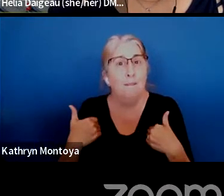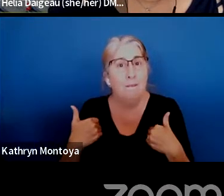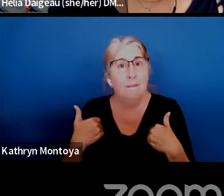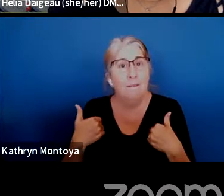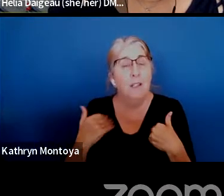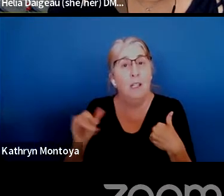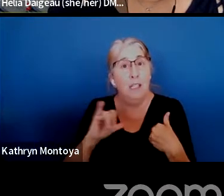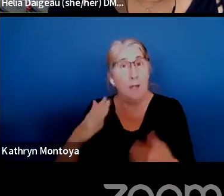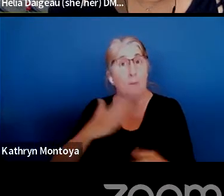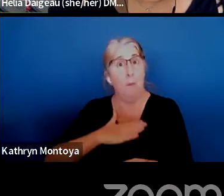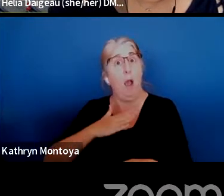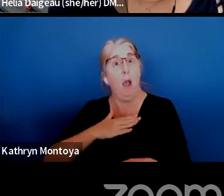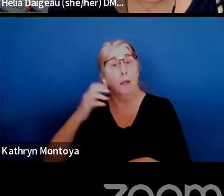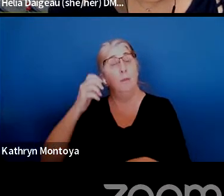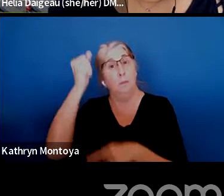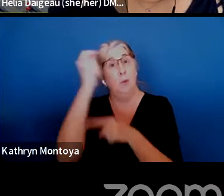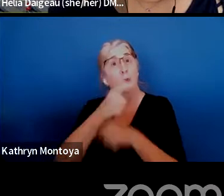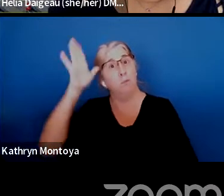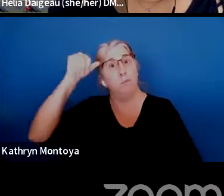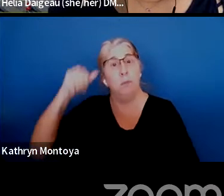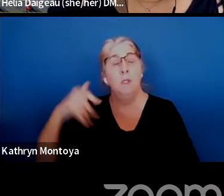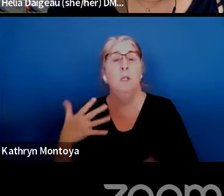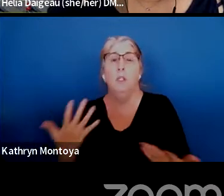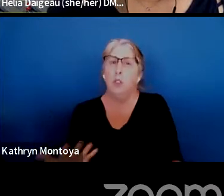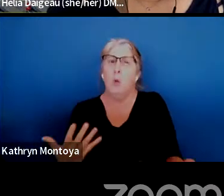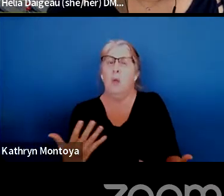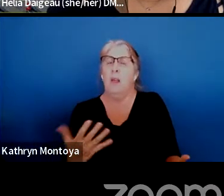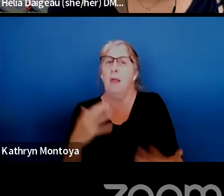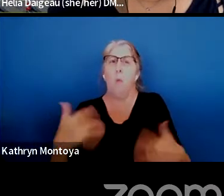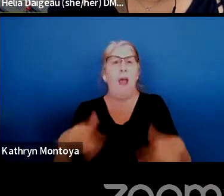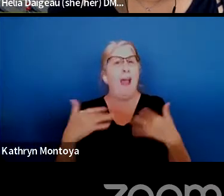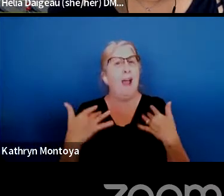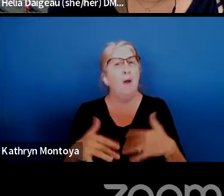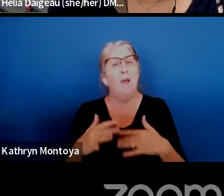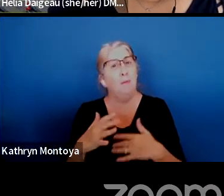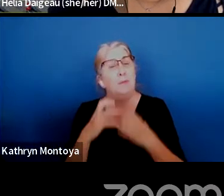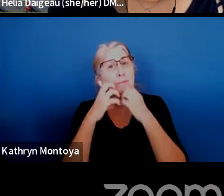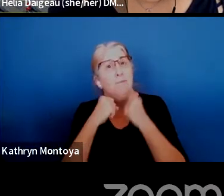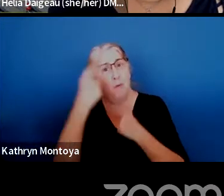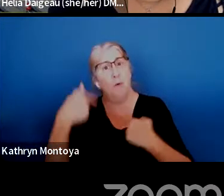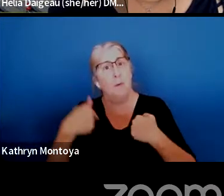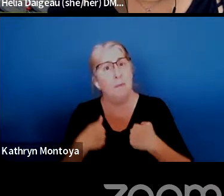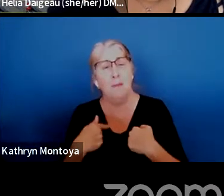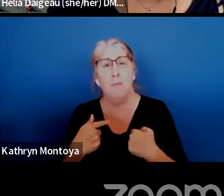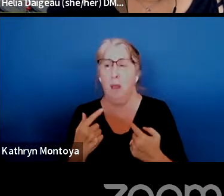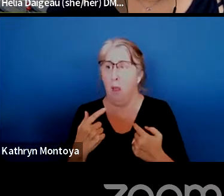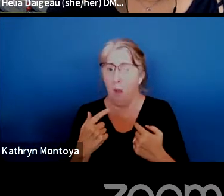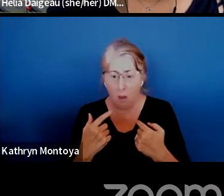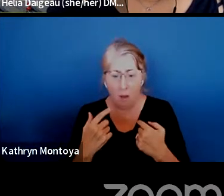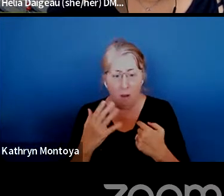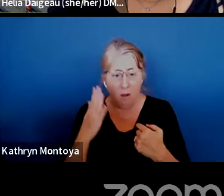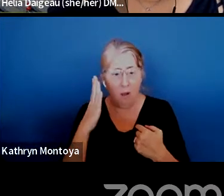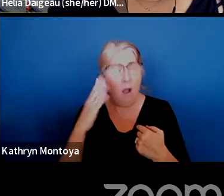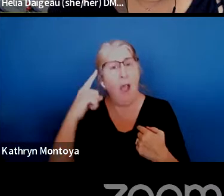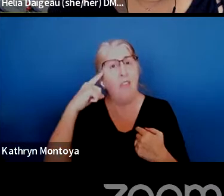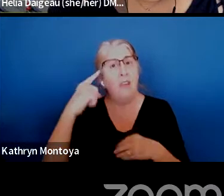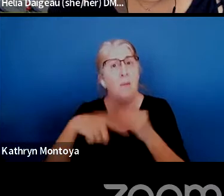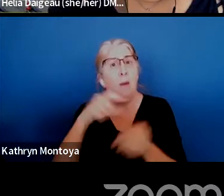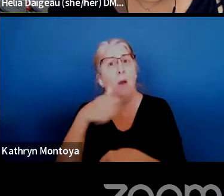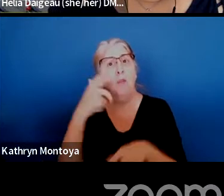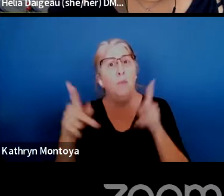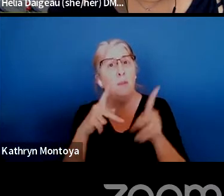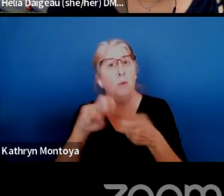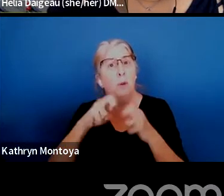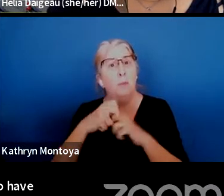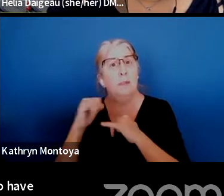mine. And that meant a lot, you know, thinking that other people were going to have the same problem as I.